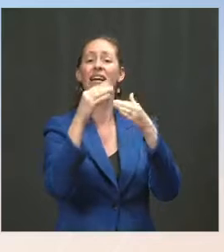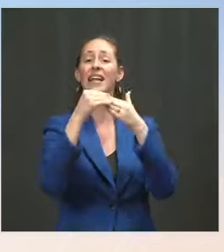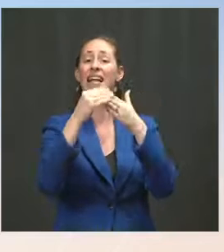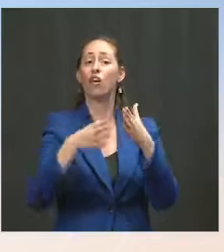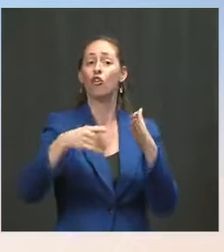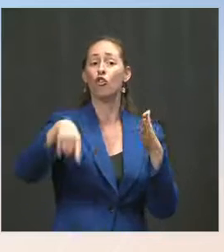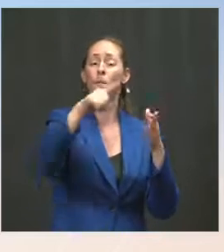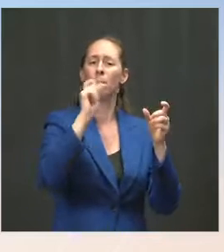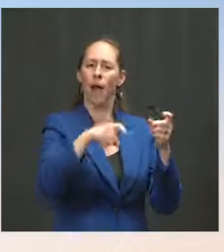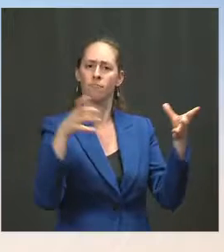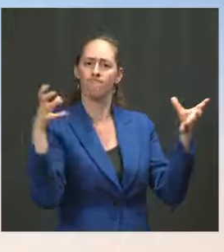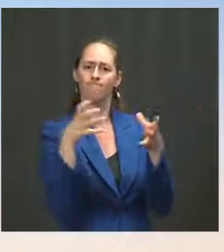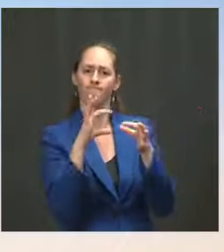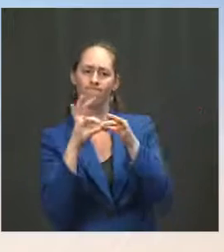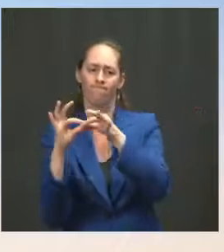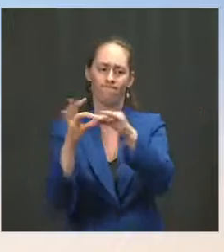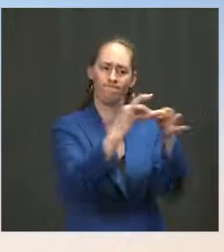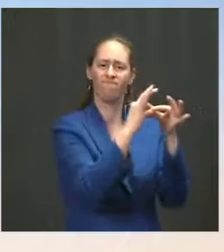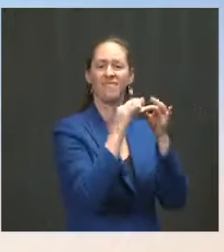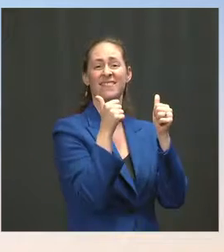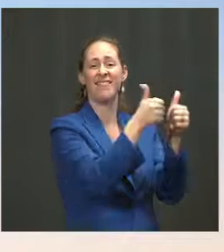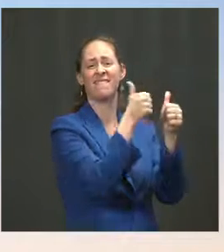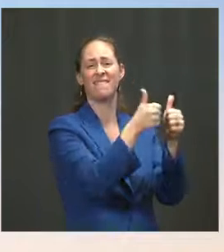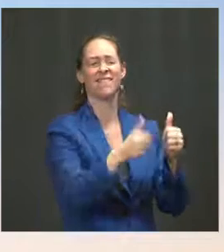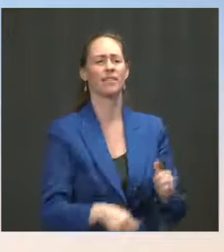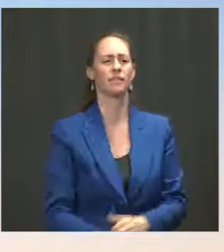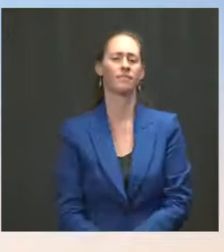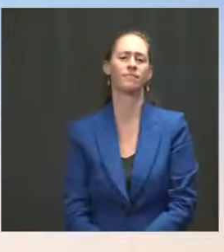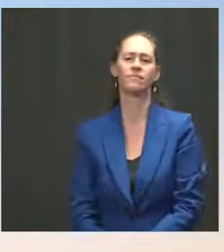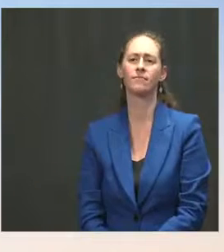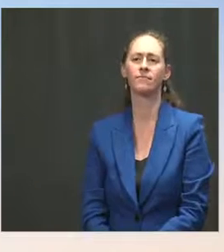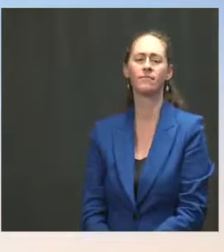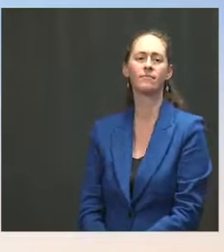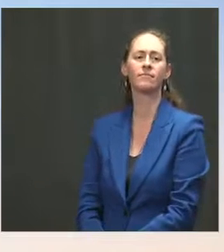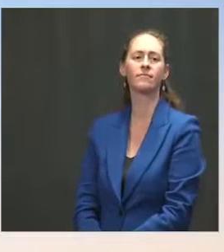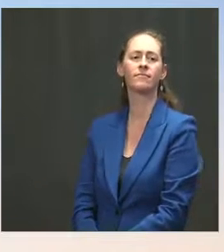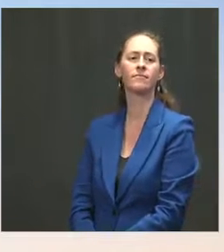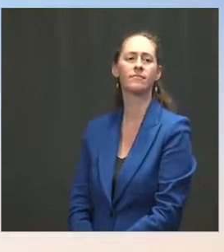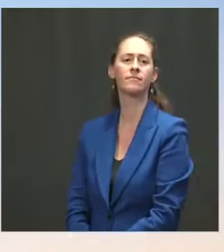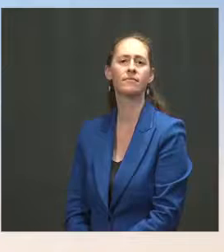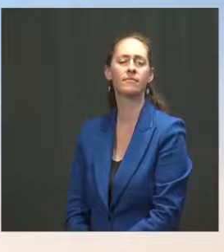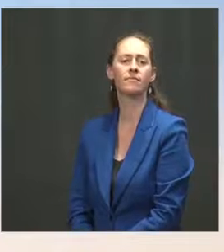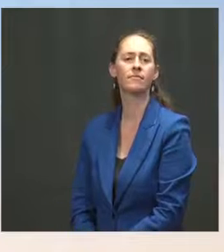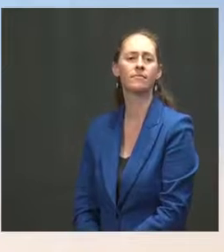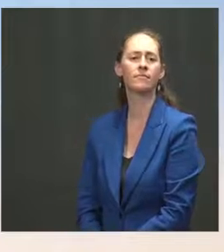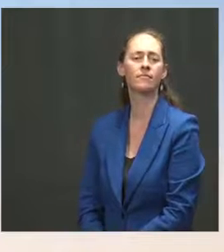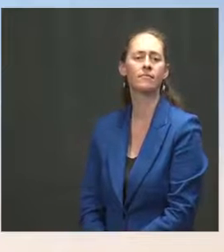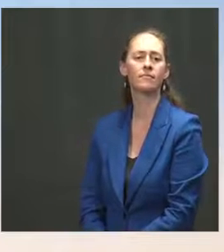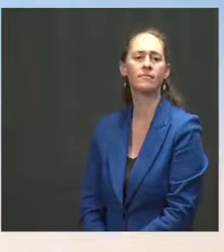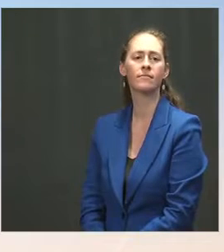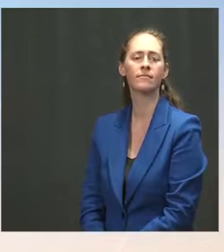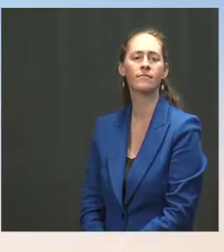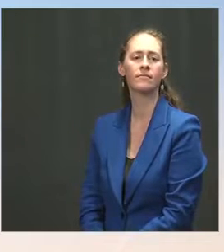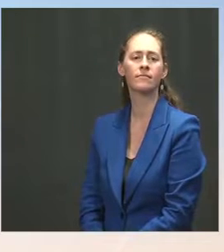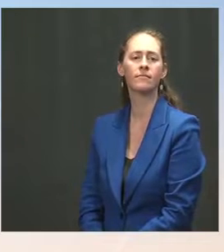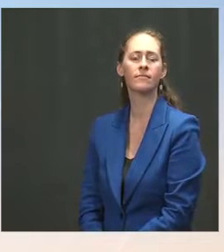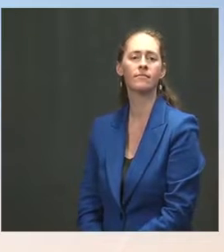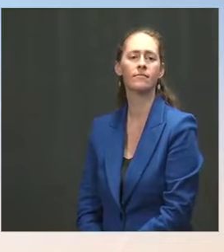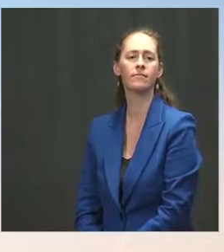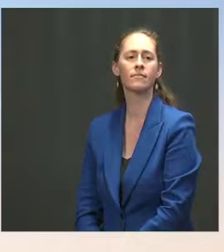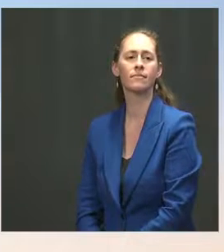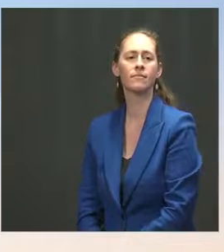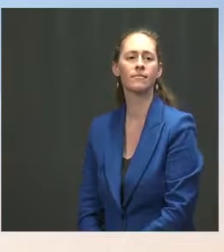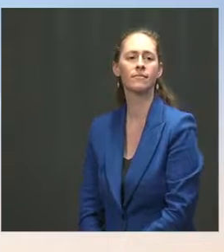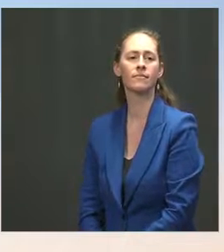where it stands at this point. Good question. That air support is supposed to end in the next few weeks. That U.S. air support. What happens after August 31st